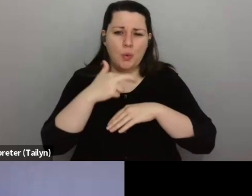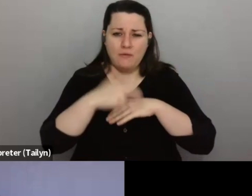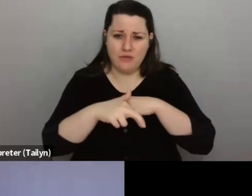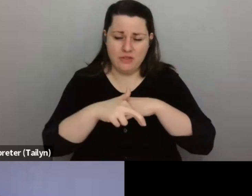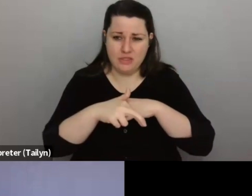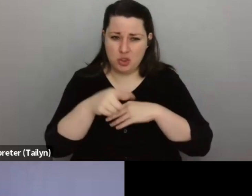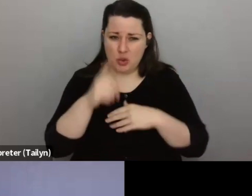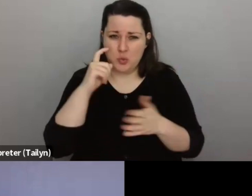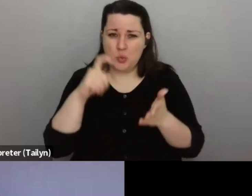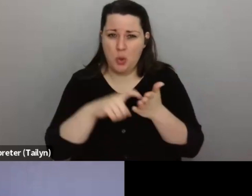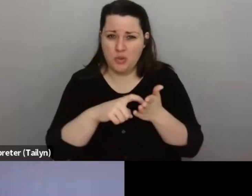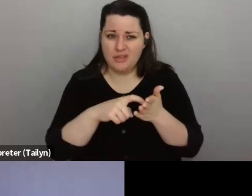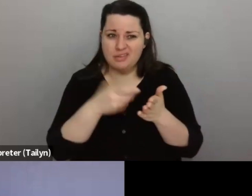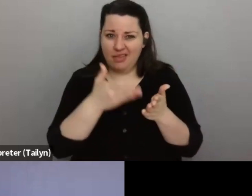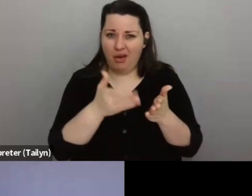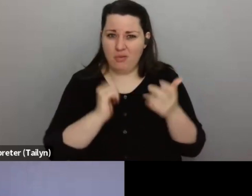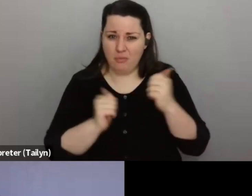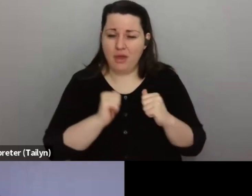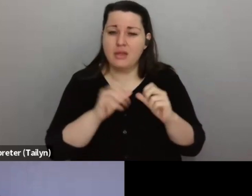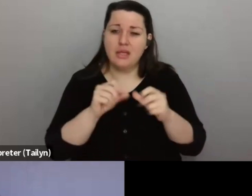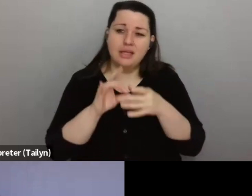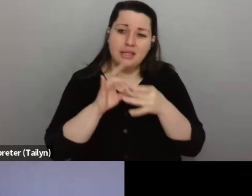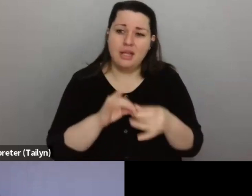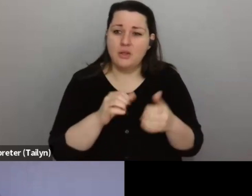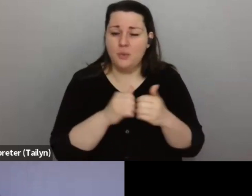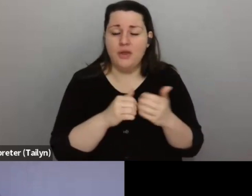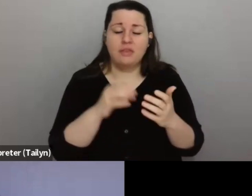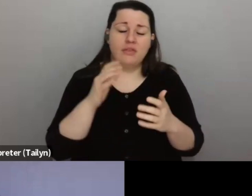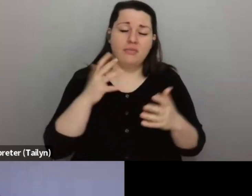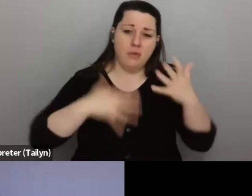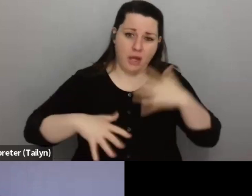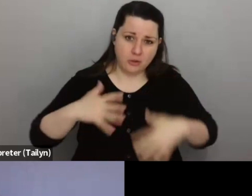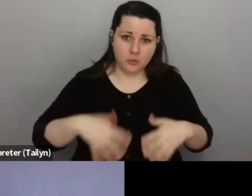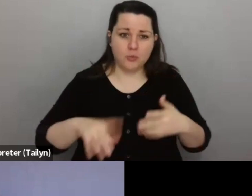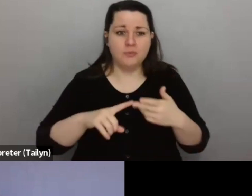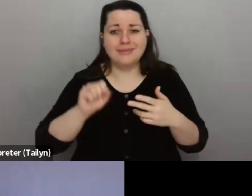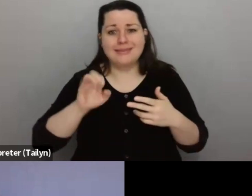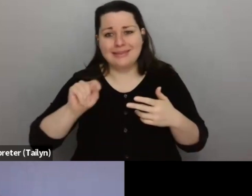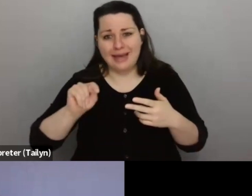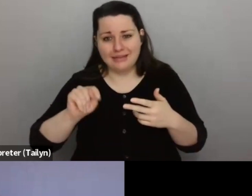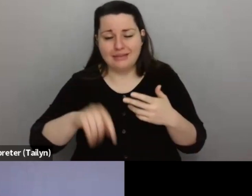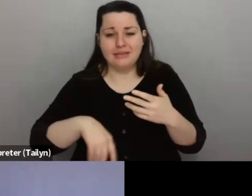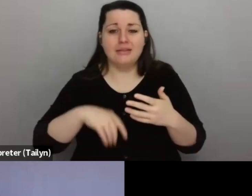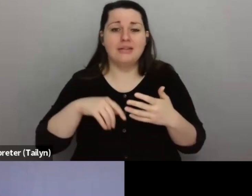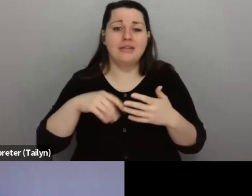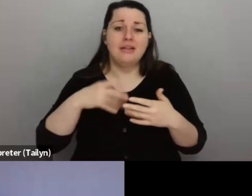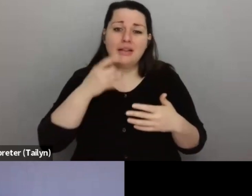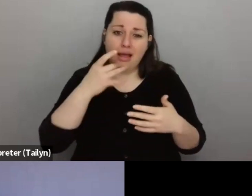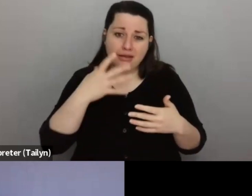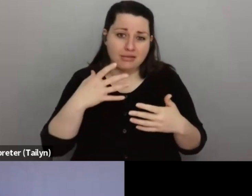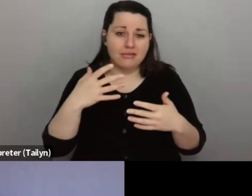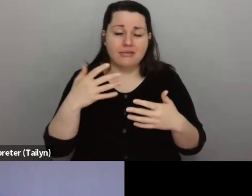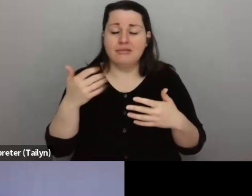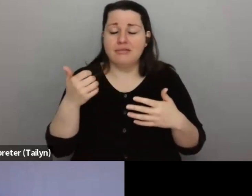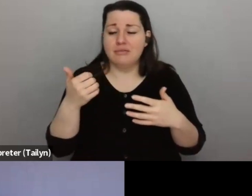you've noticed in the play? This can be related to costumes, sets, lights, anything